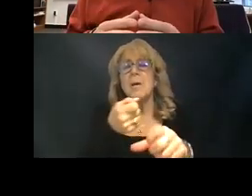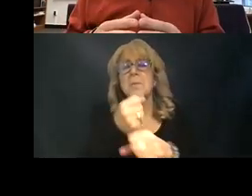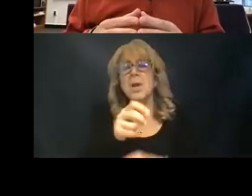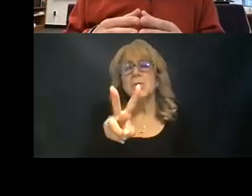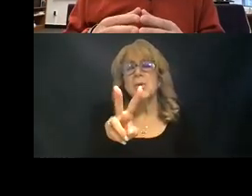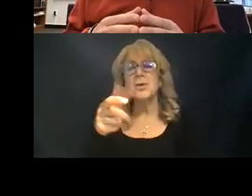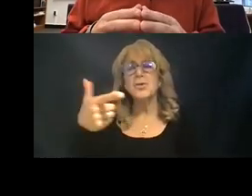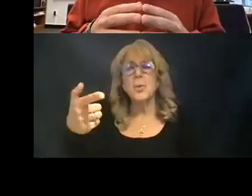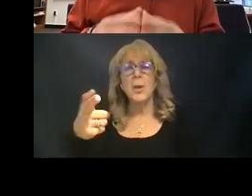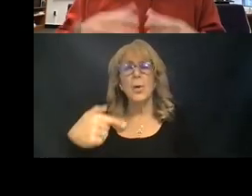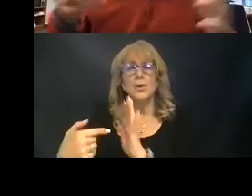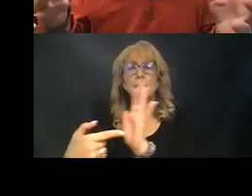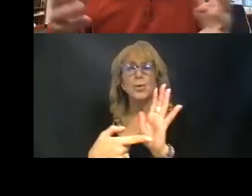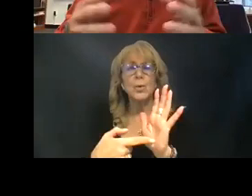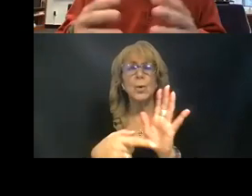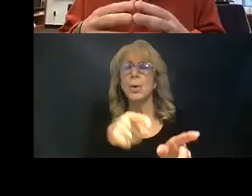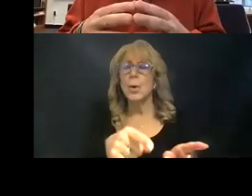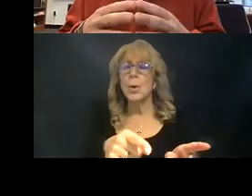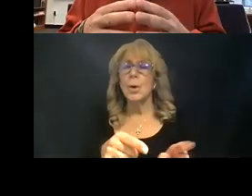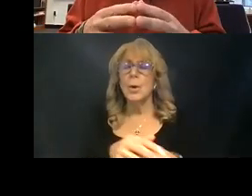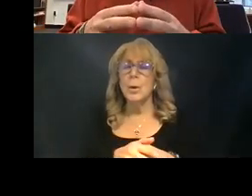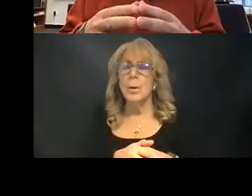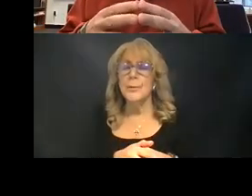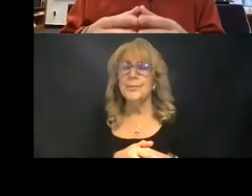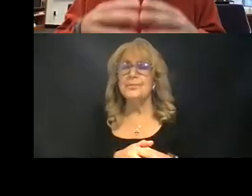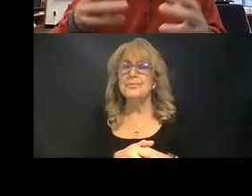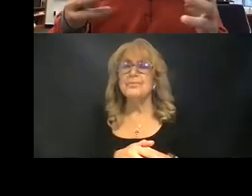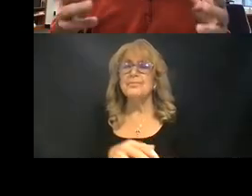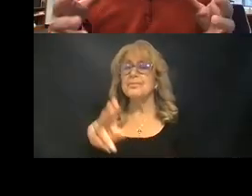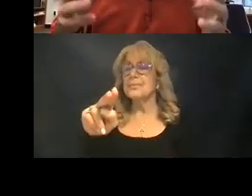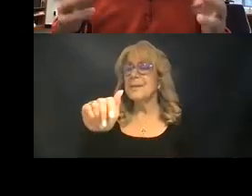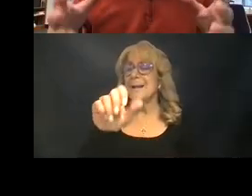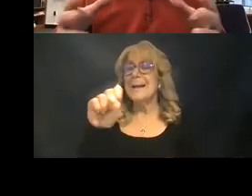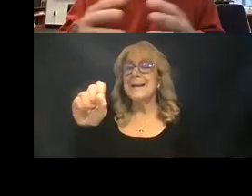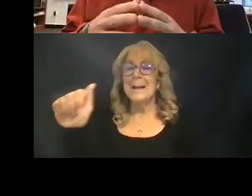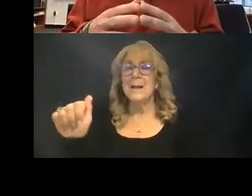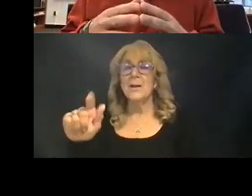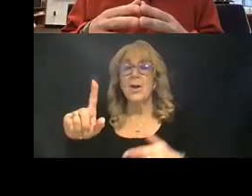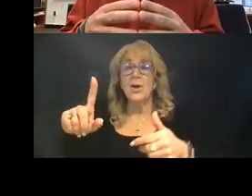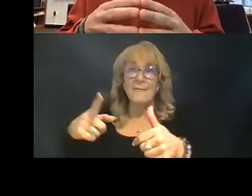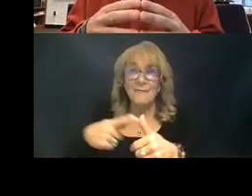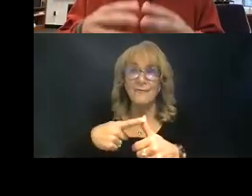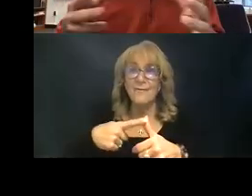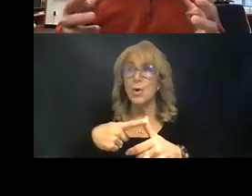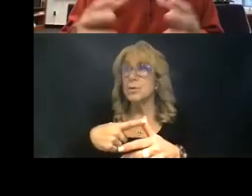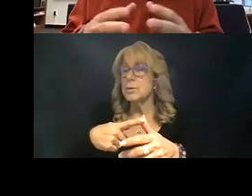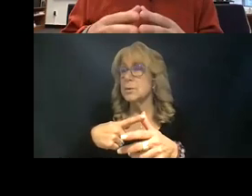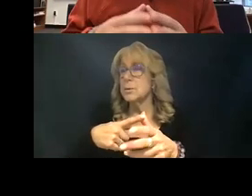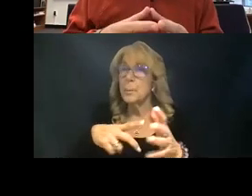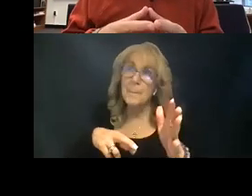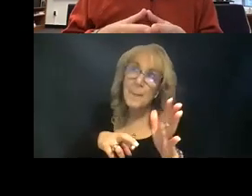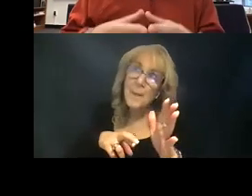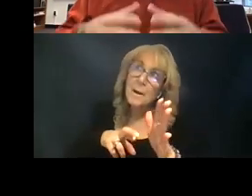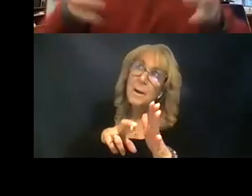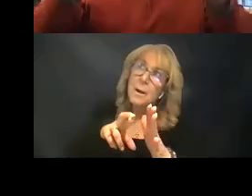that NASA achieved the first flight of a vehicle on another planet